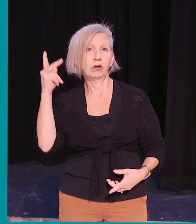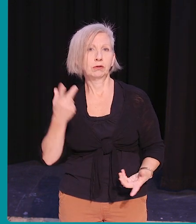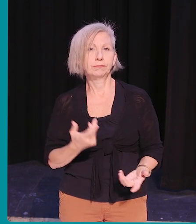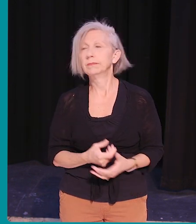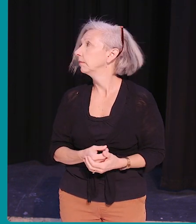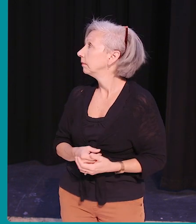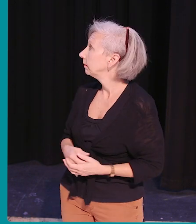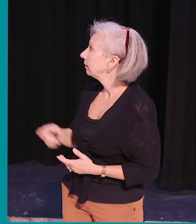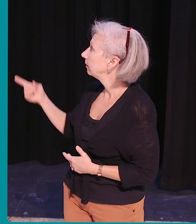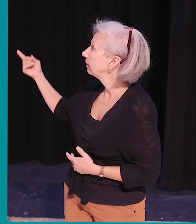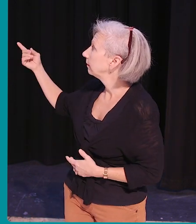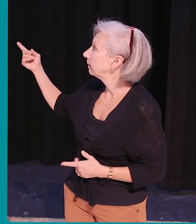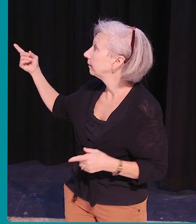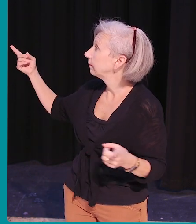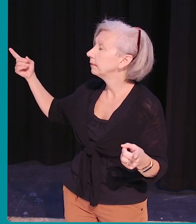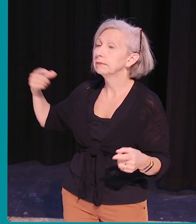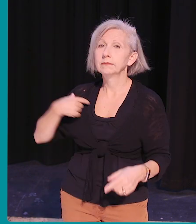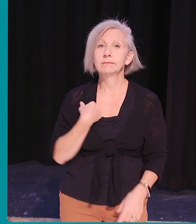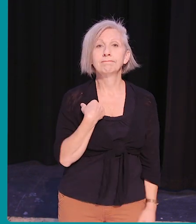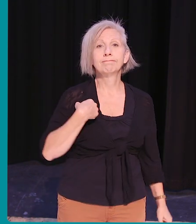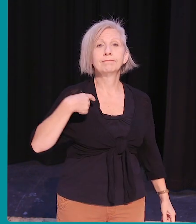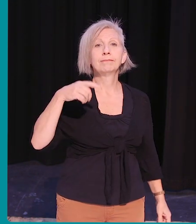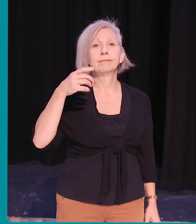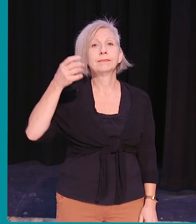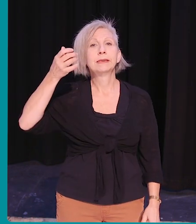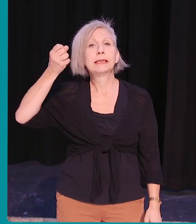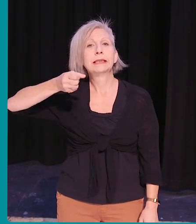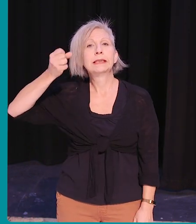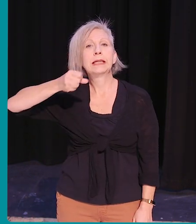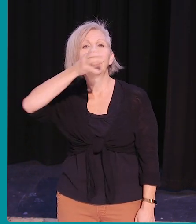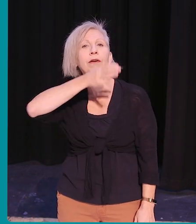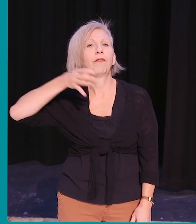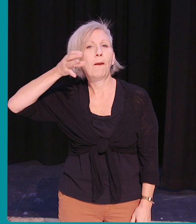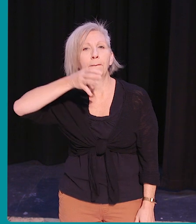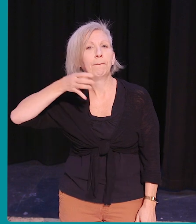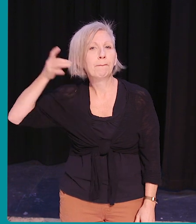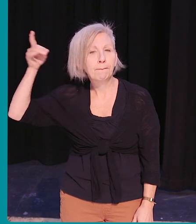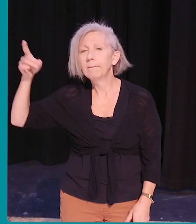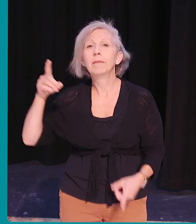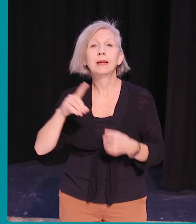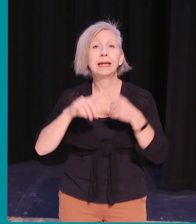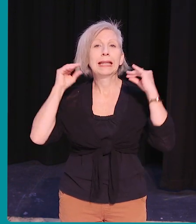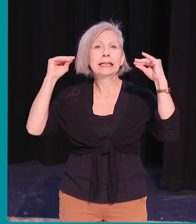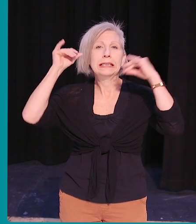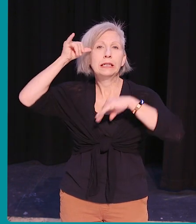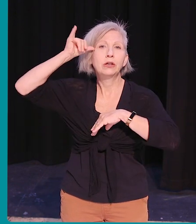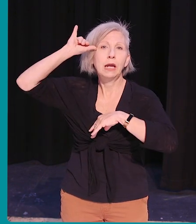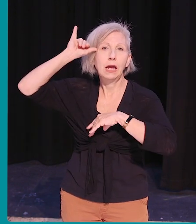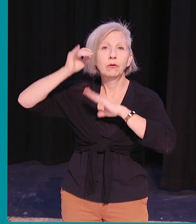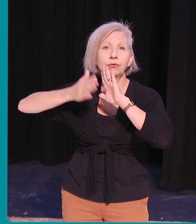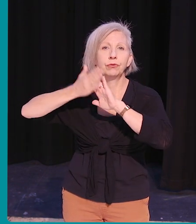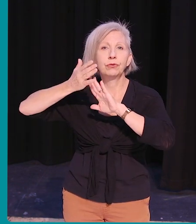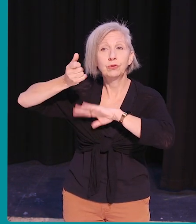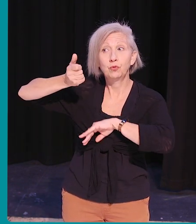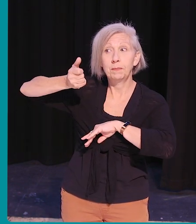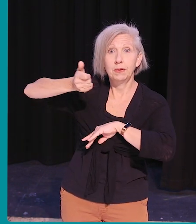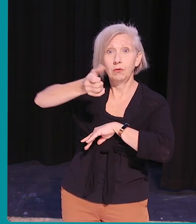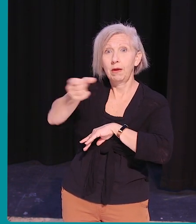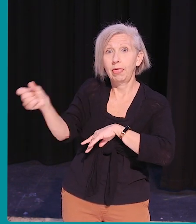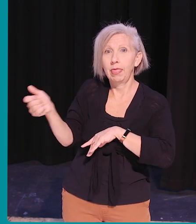This is a dairy farm. You can teach cows to milk themselves. You can run an entire huge dairy farm with like 4 people.